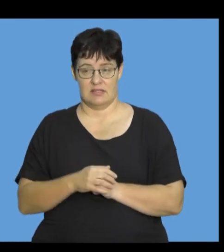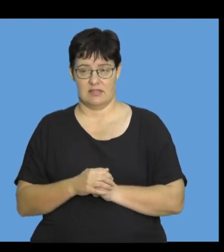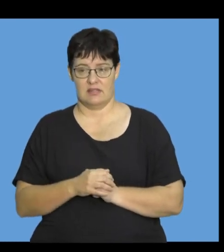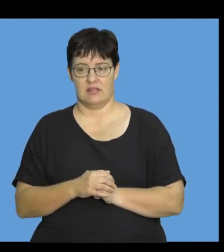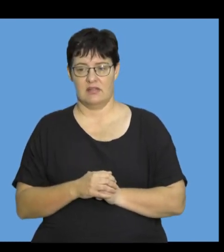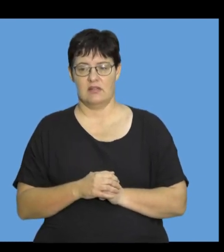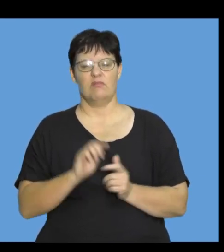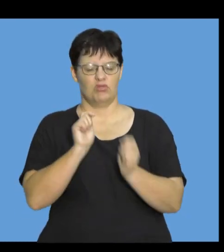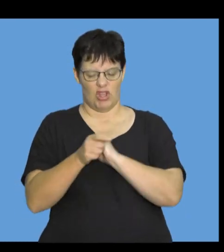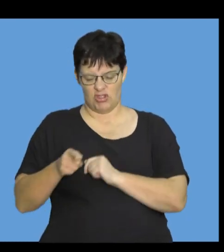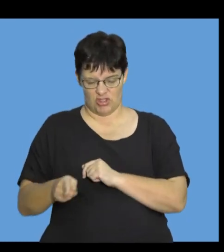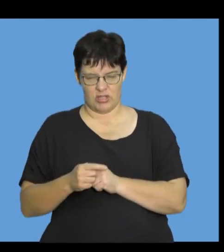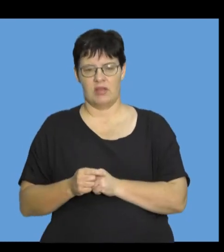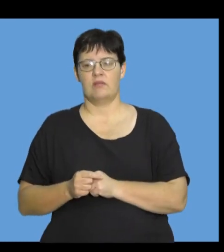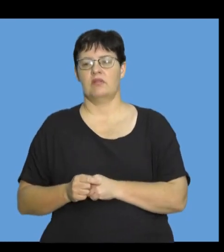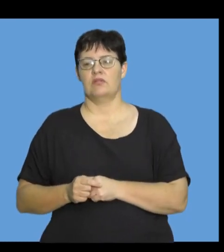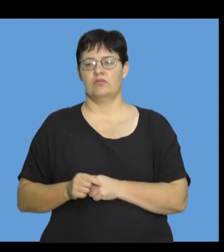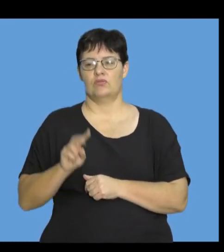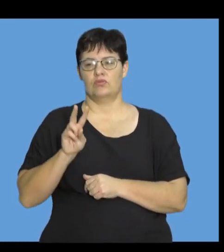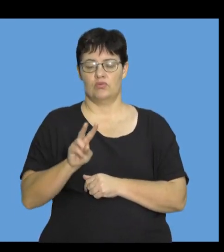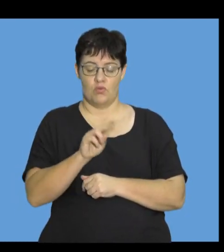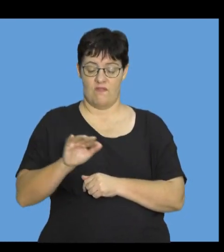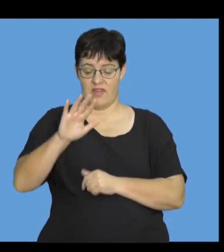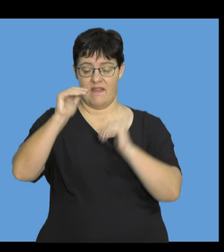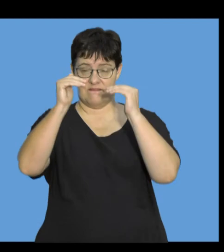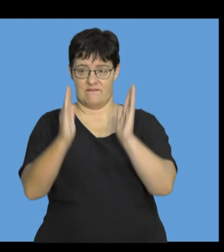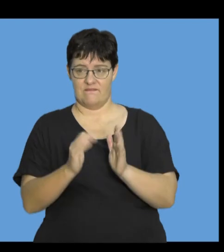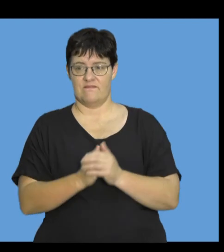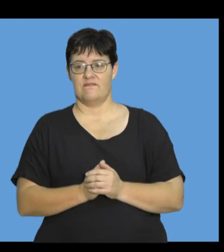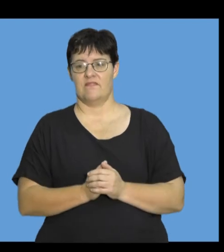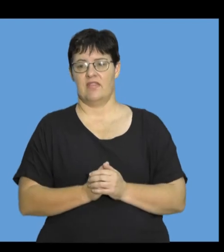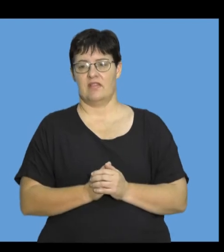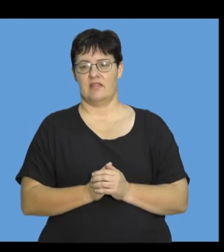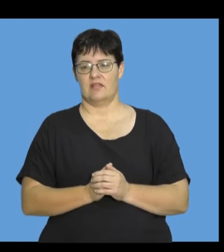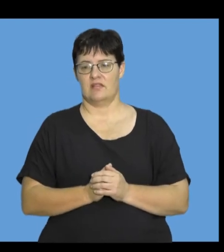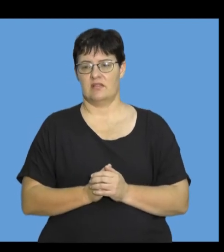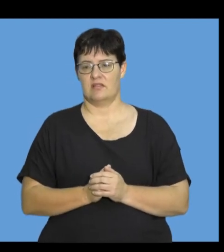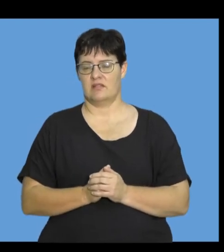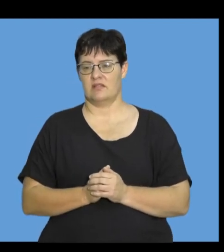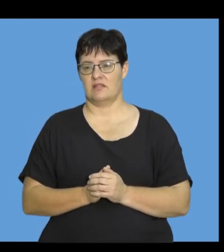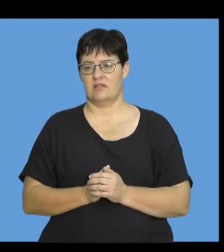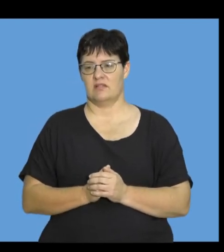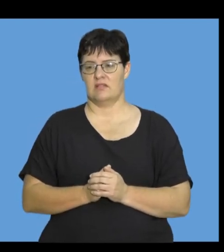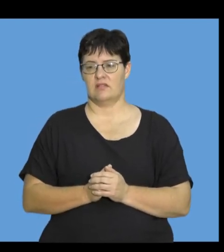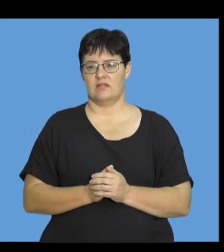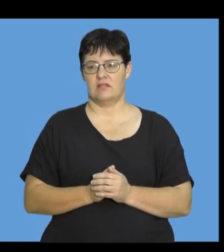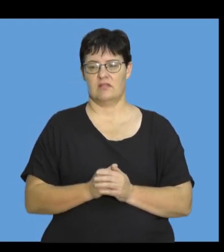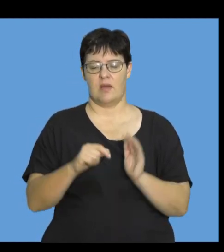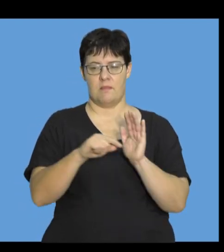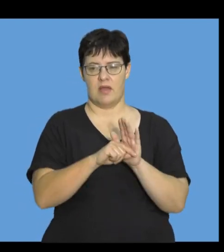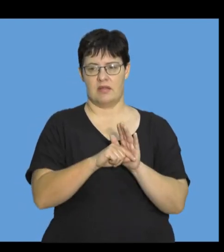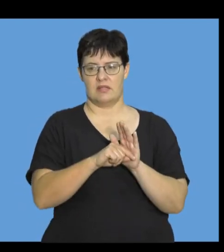equals to, I will also change 32 to 2 to the exponent of 5, and this will be raised